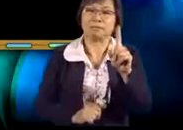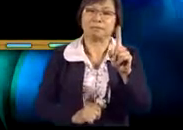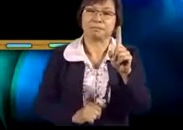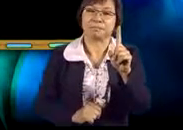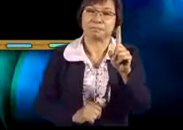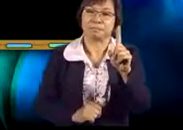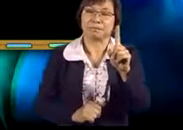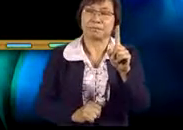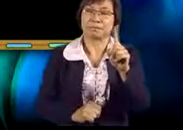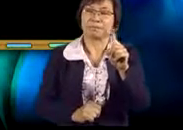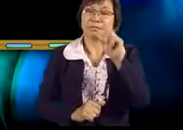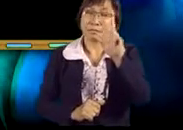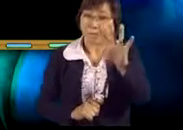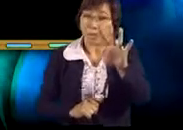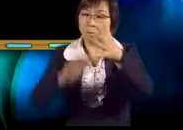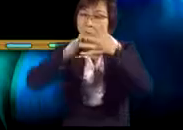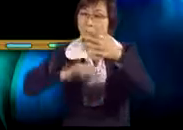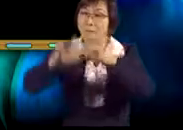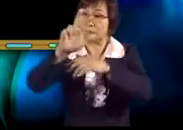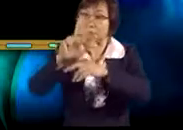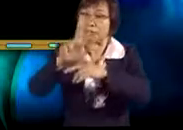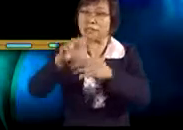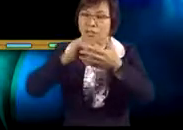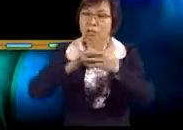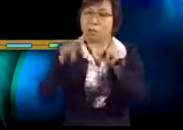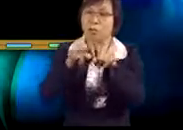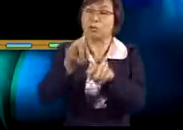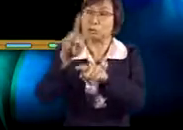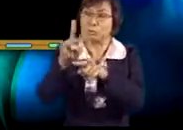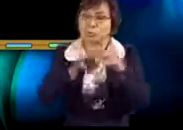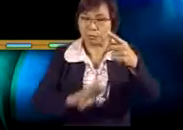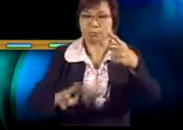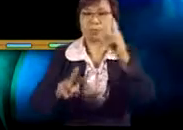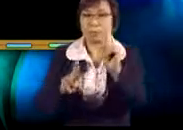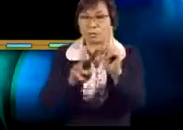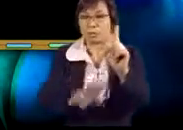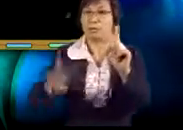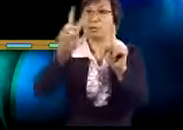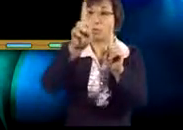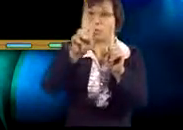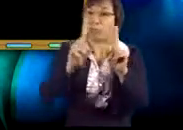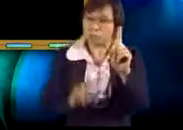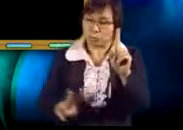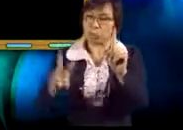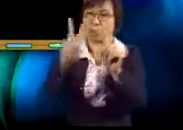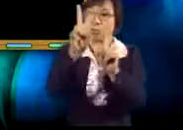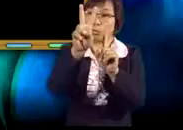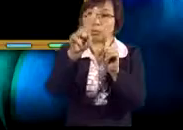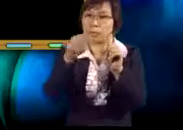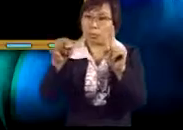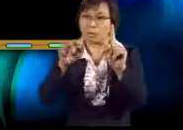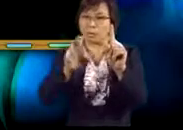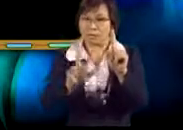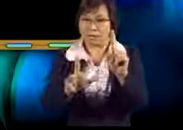Then, 5 minus 3 equals 2. When we put the remainder 2 over